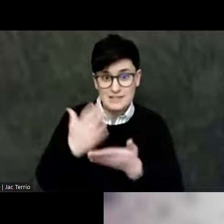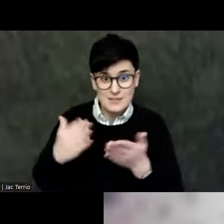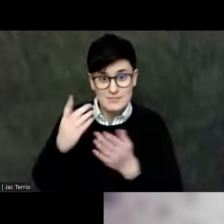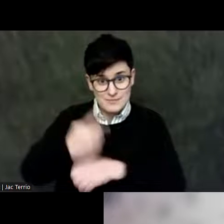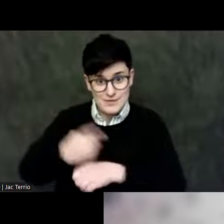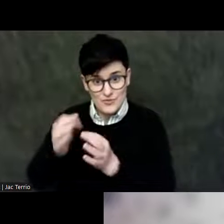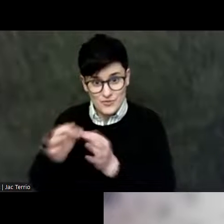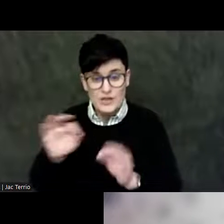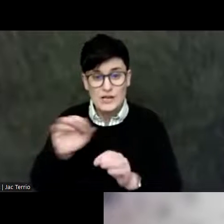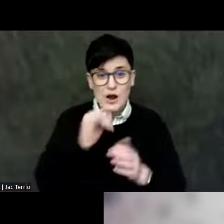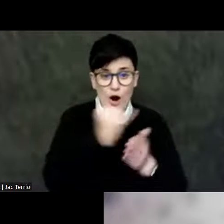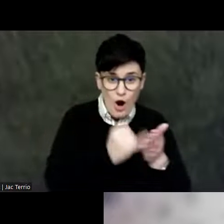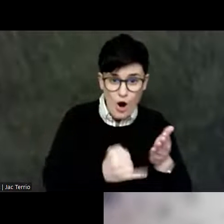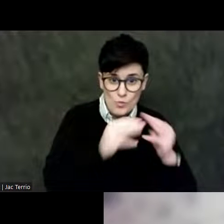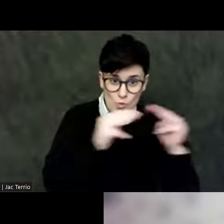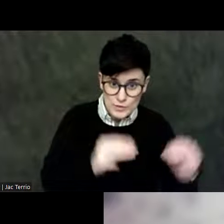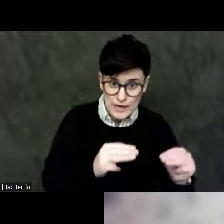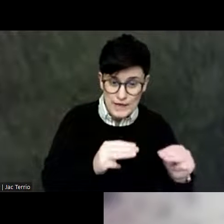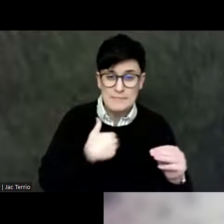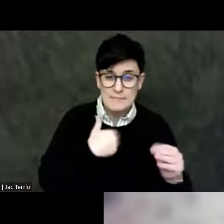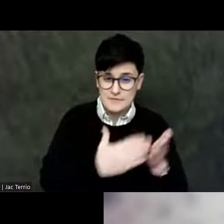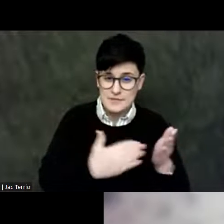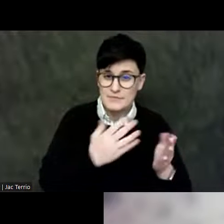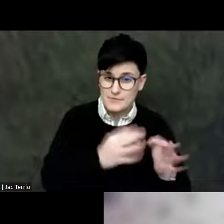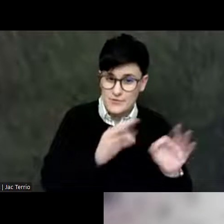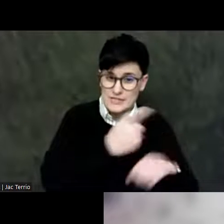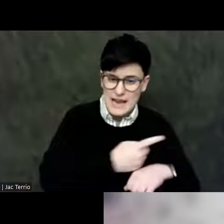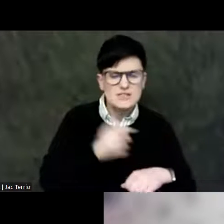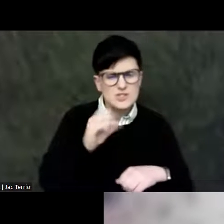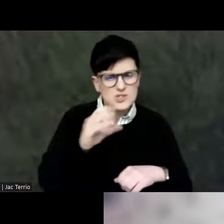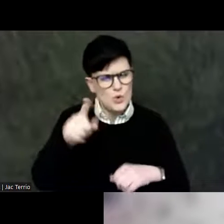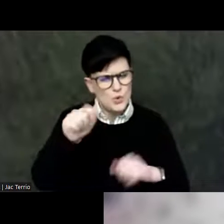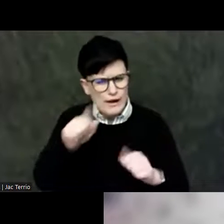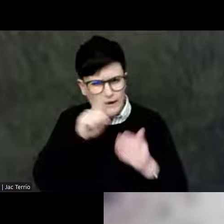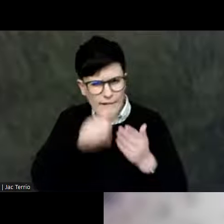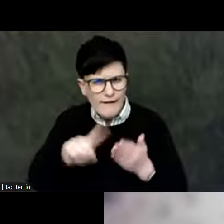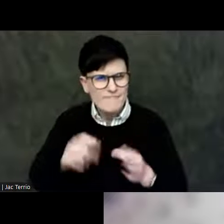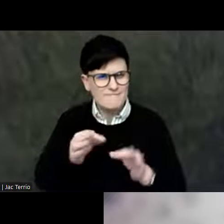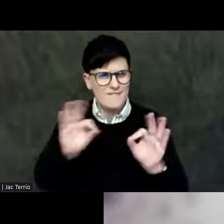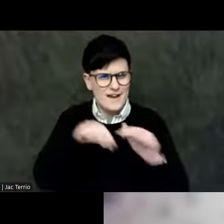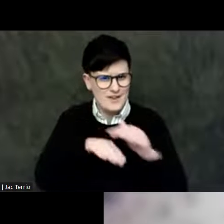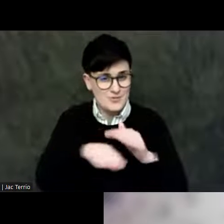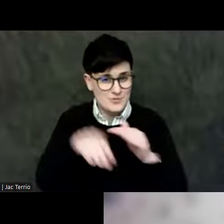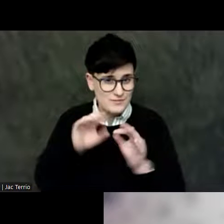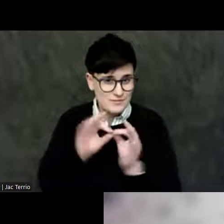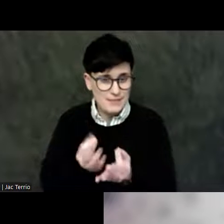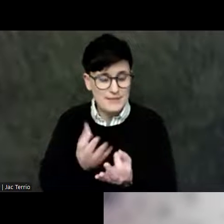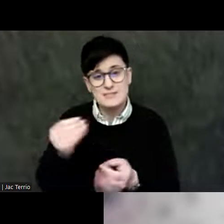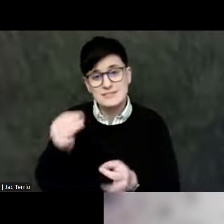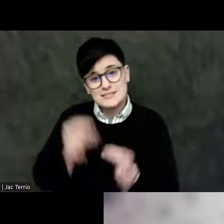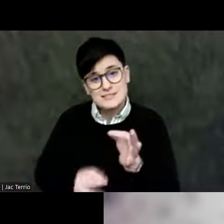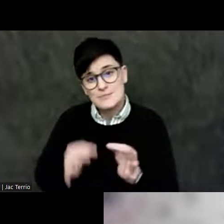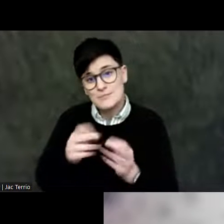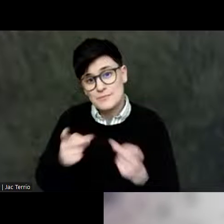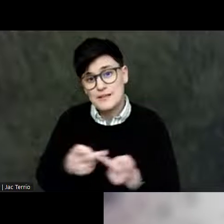of just free entry for the family. So that's something to look into. And then even like simple places. So if you go to a